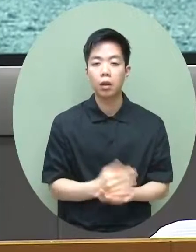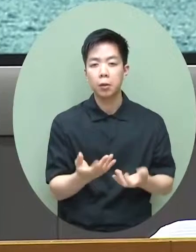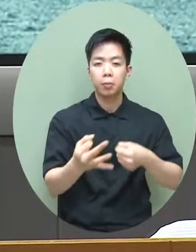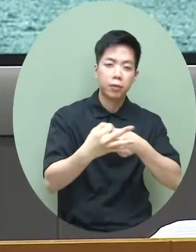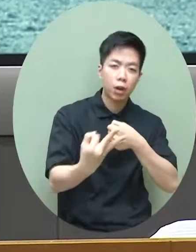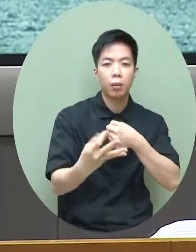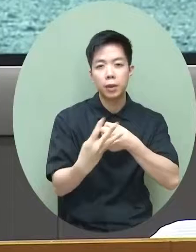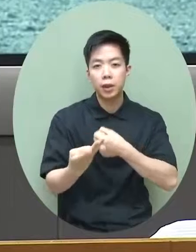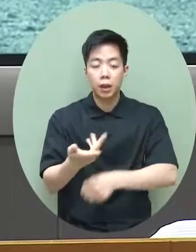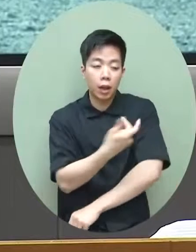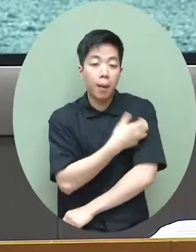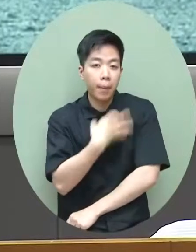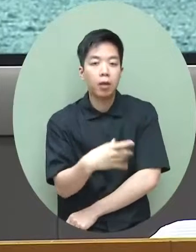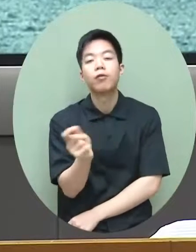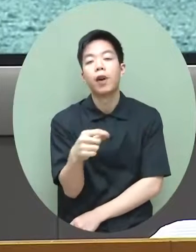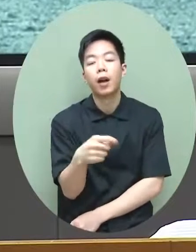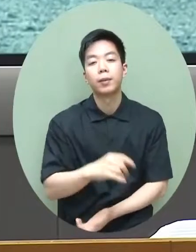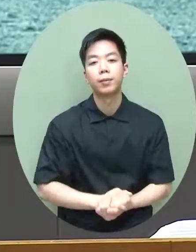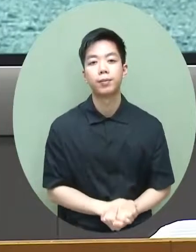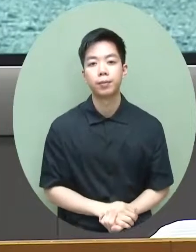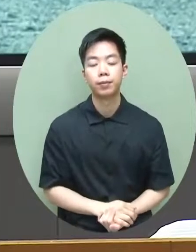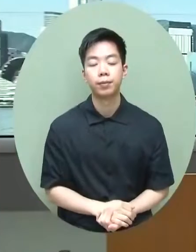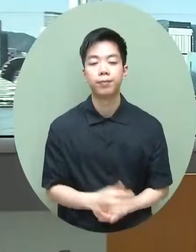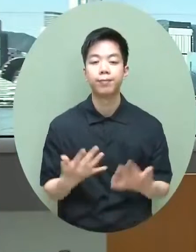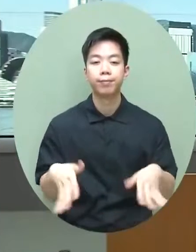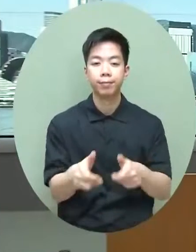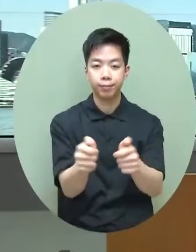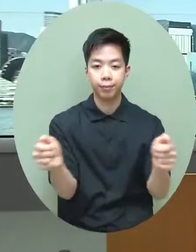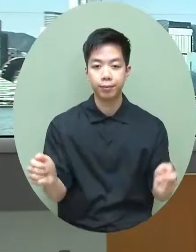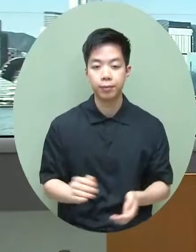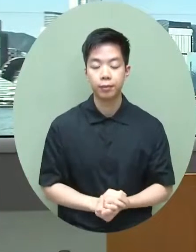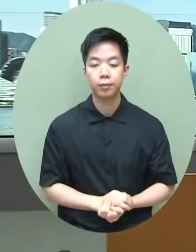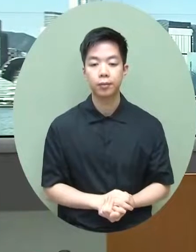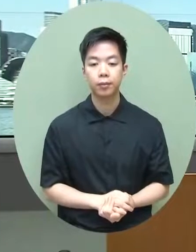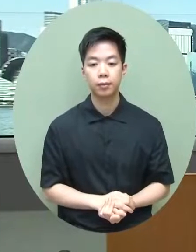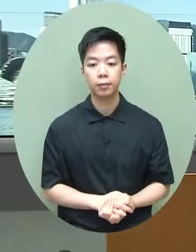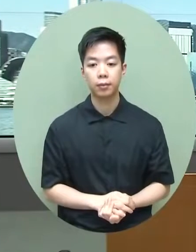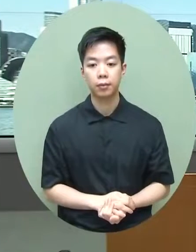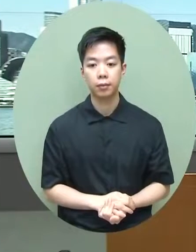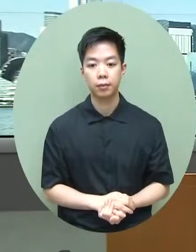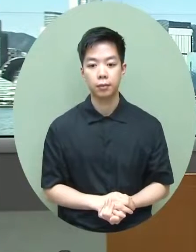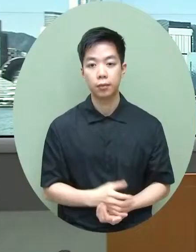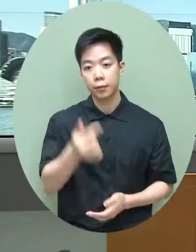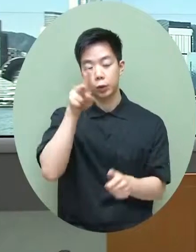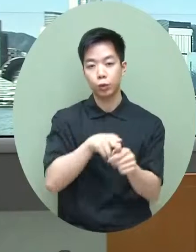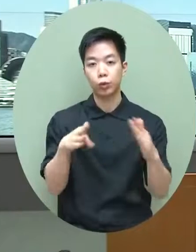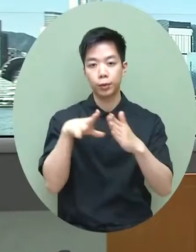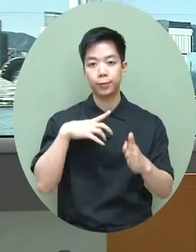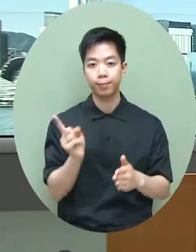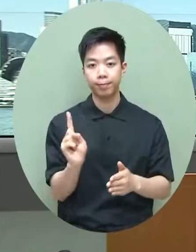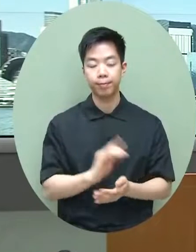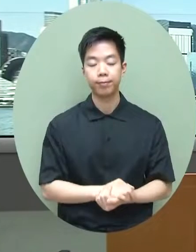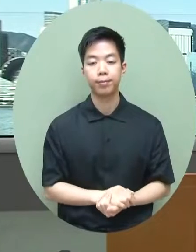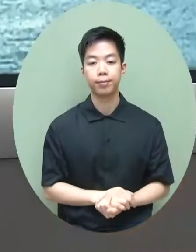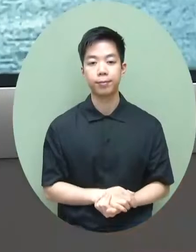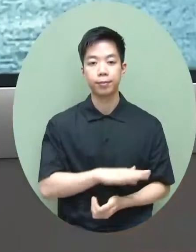to everyone who hasn't been vaccinated to get jabbed as soon as possible. Dr. Lau will report on HA situation. Good